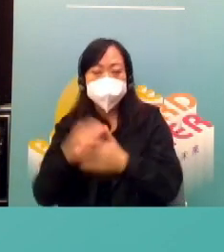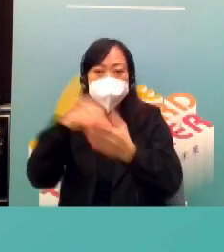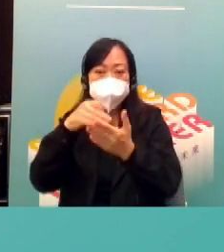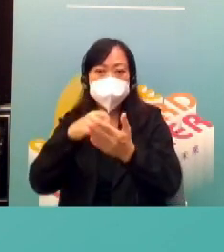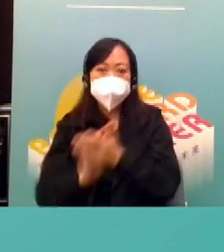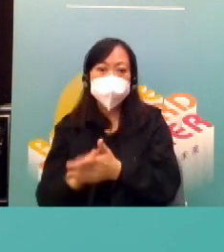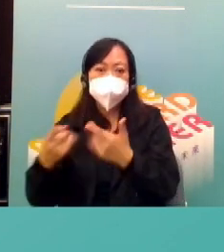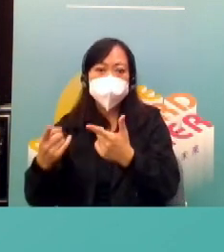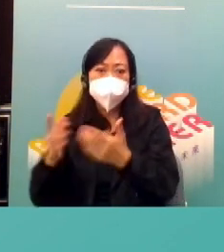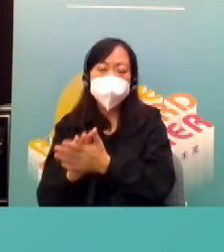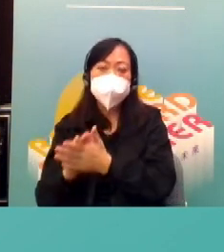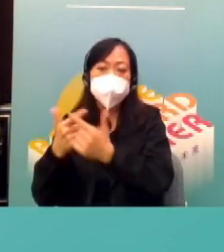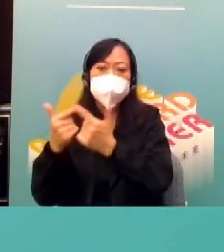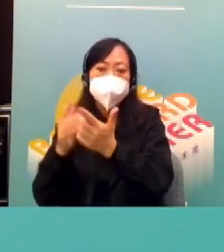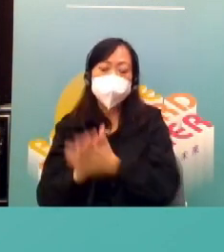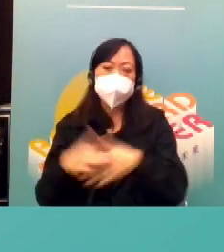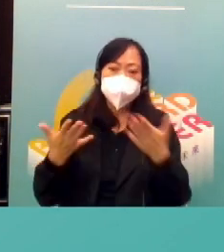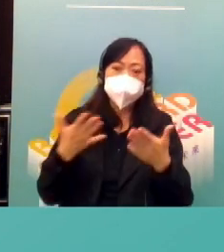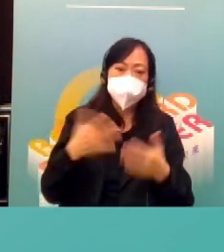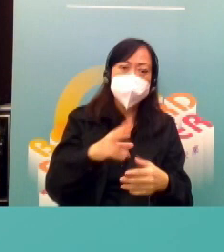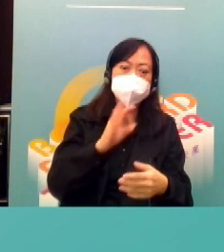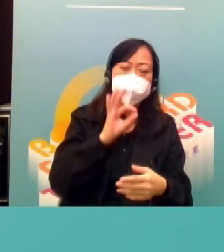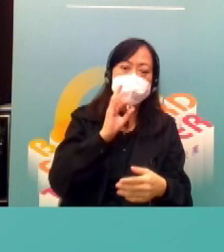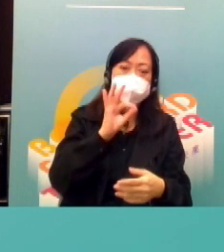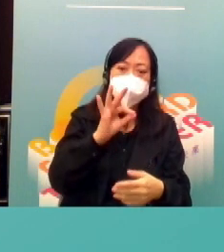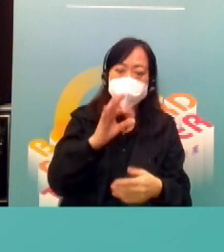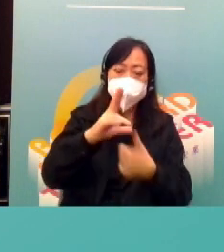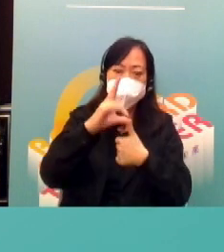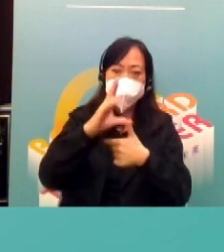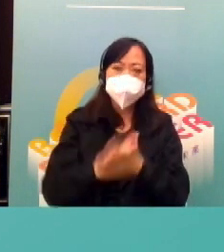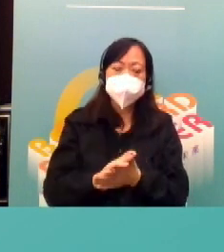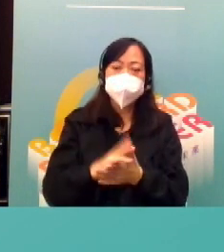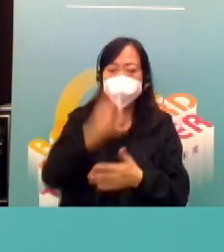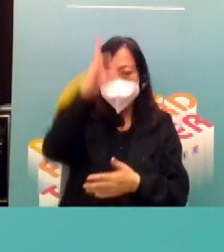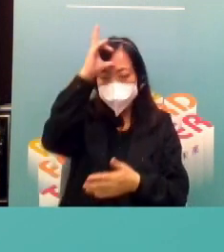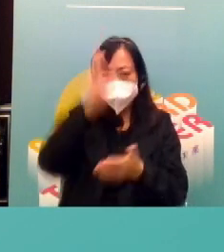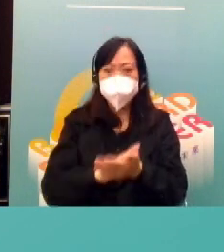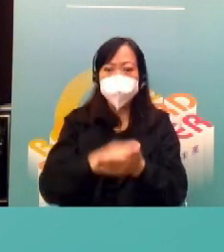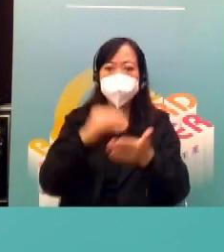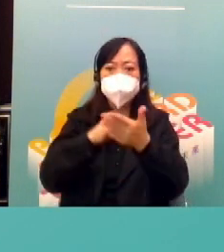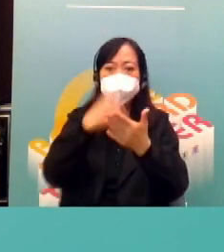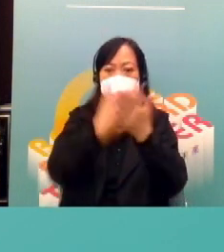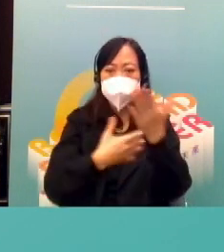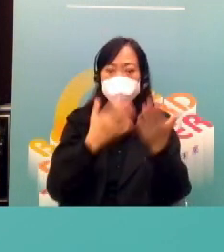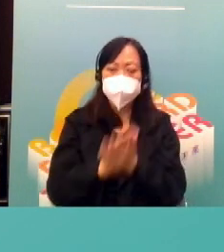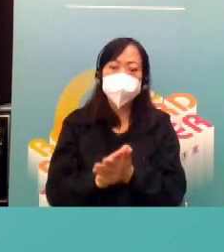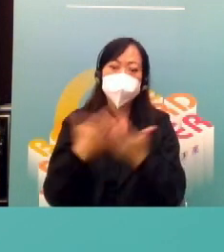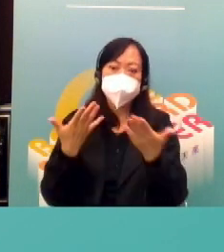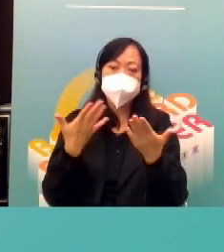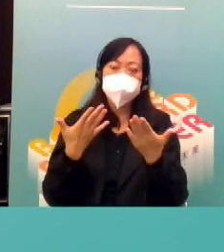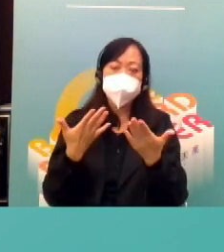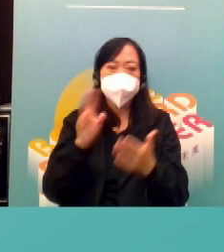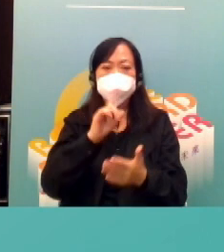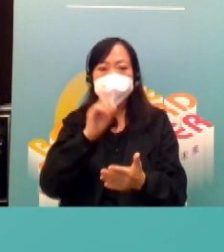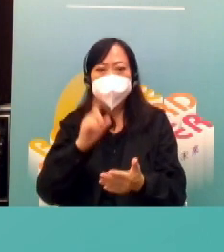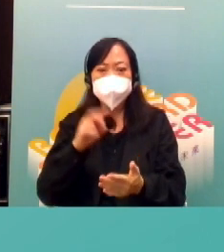mentioned, governments can put in place kind of an ambitious, forward-looking strategy around how they see business, as